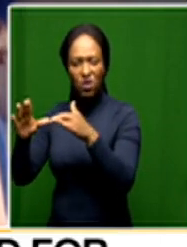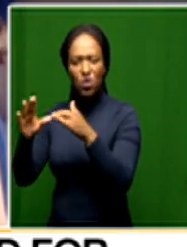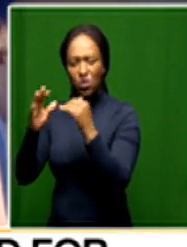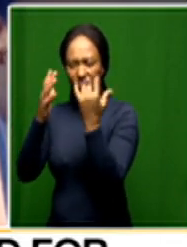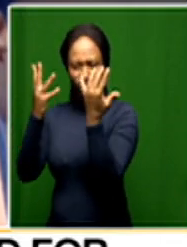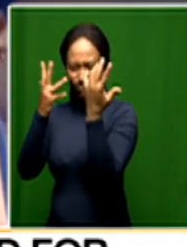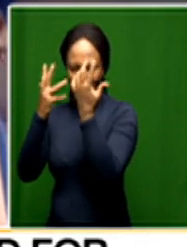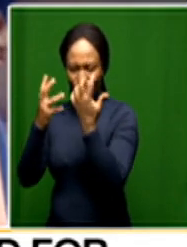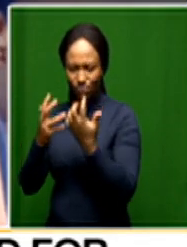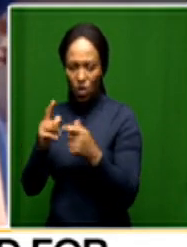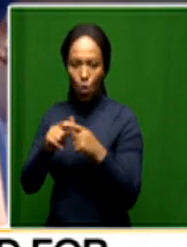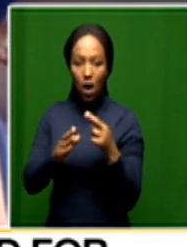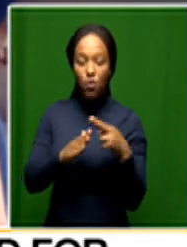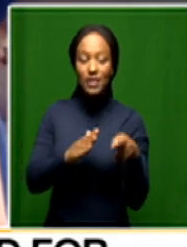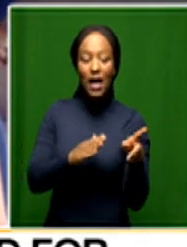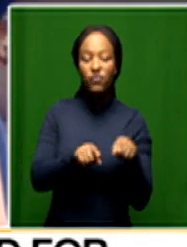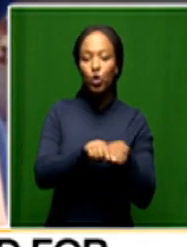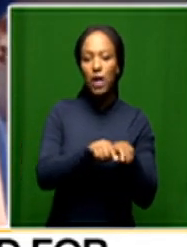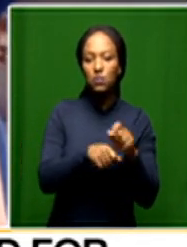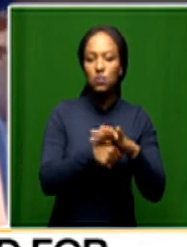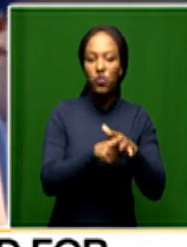this versus what the results have actually showed?